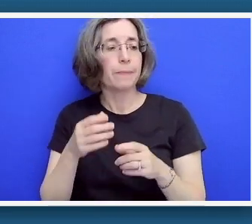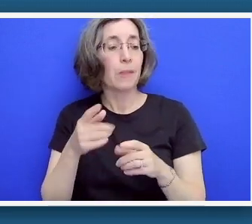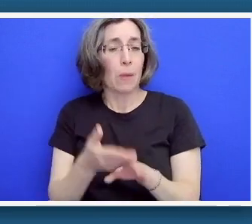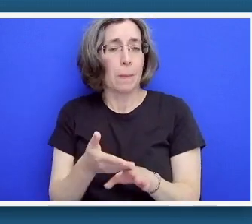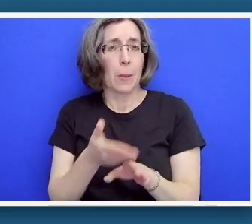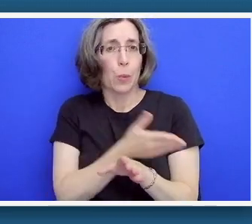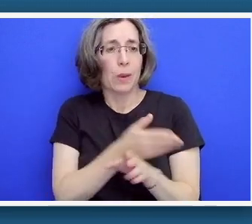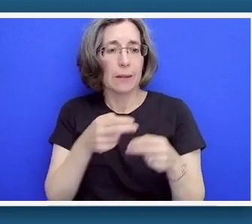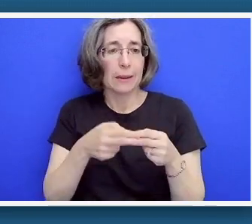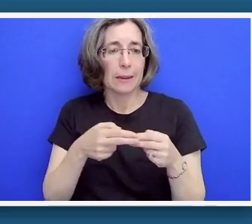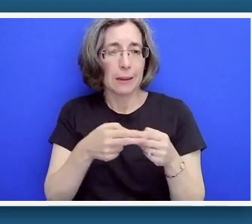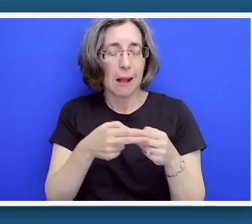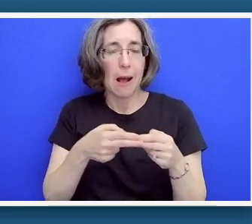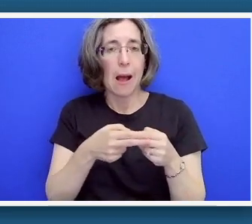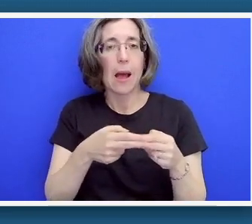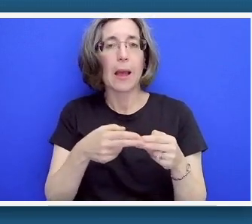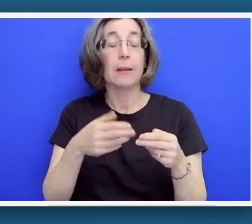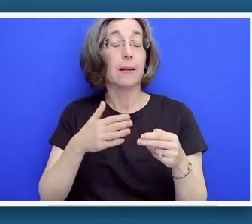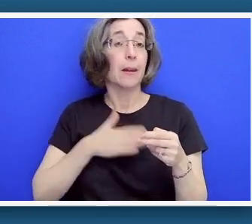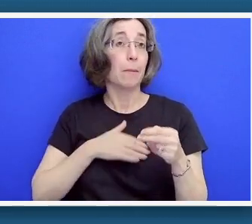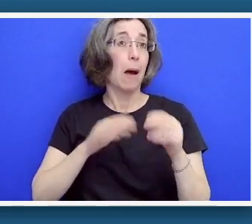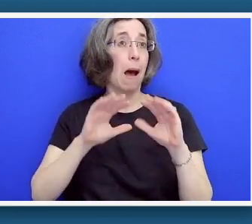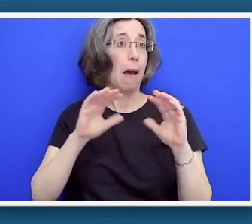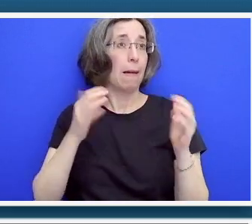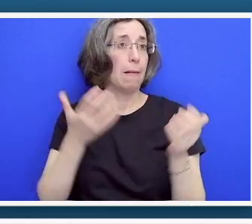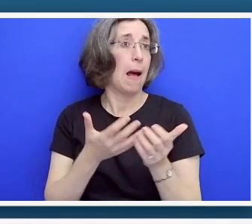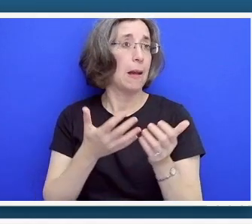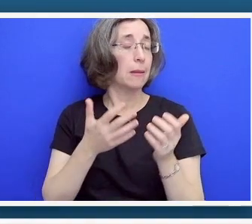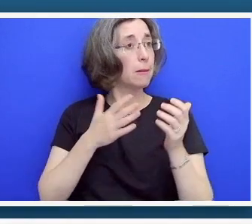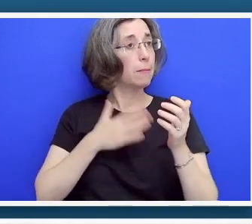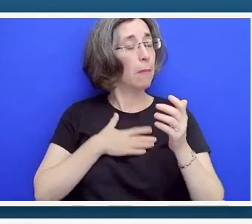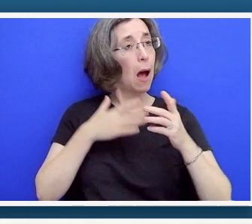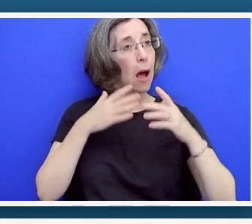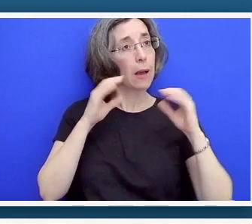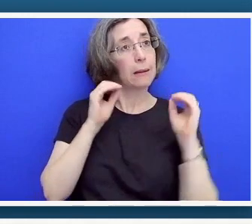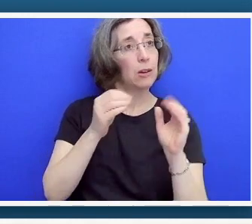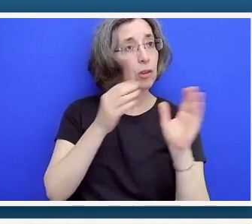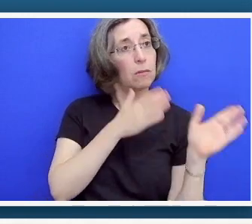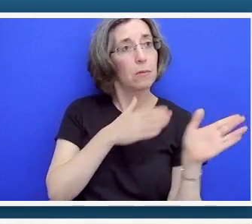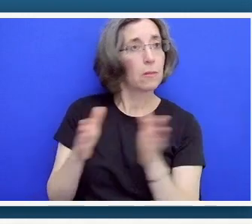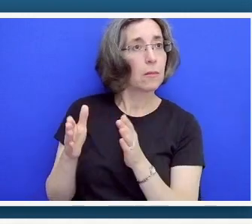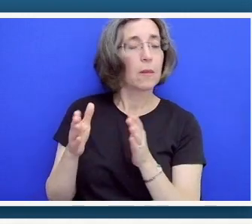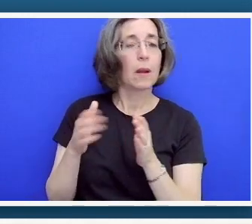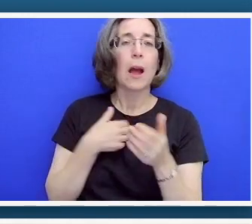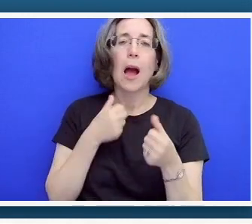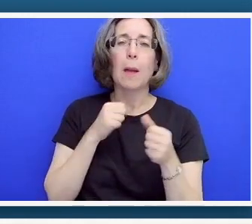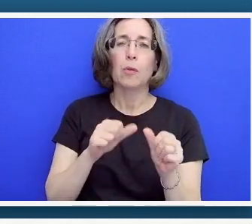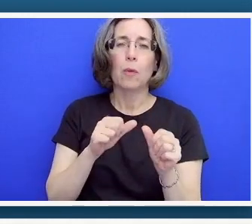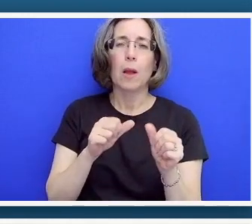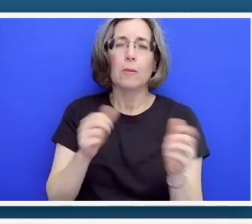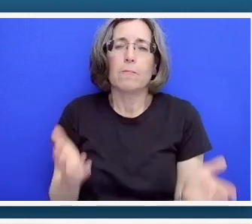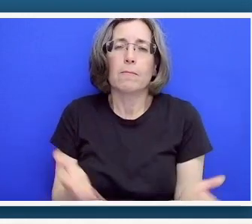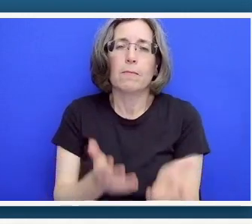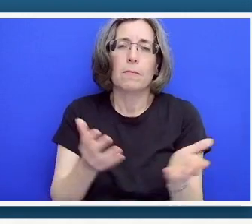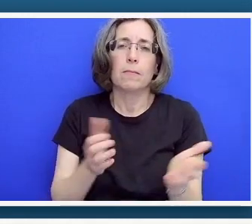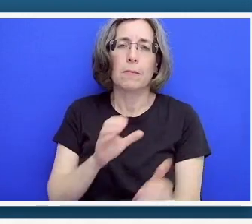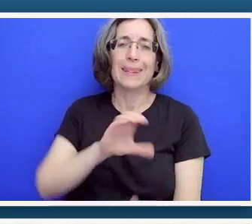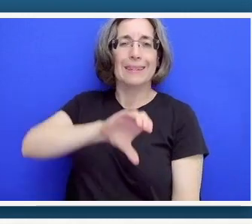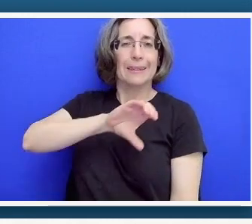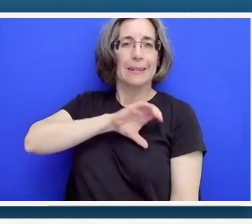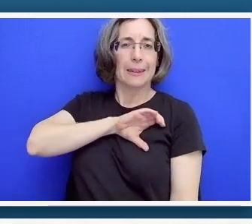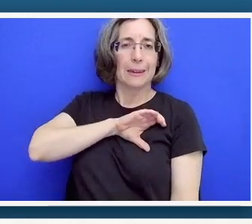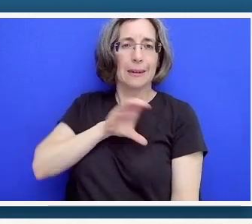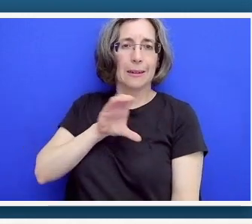organized my class in the ideas that I'm trying to develop citizenship skills in these young adults. And what do I mean by